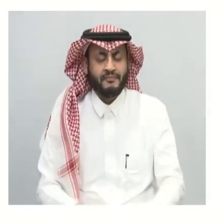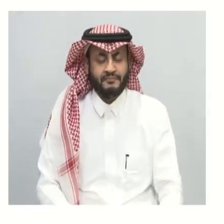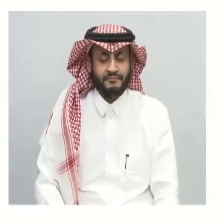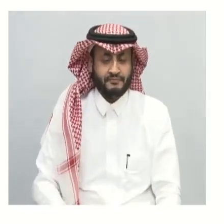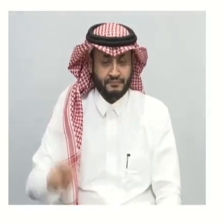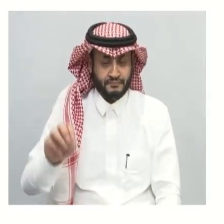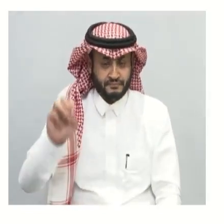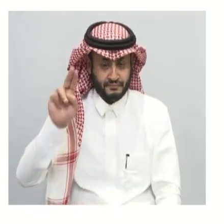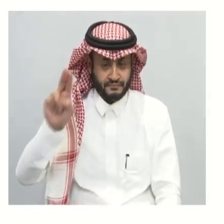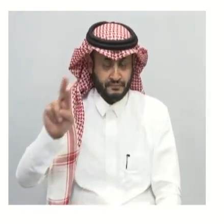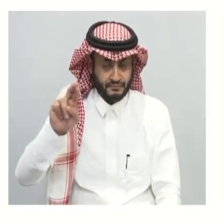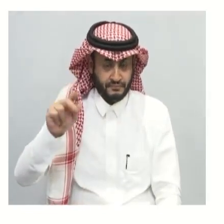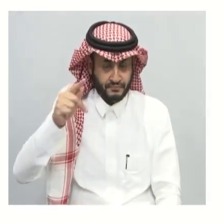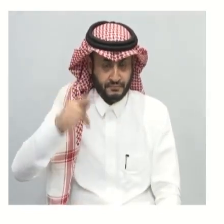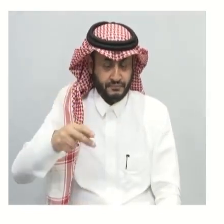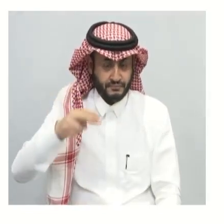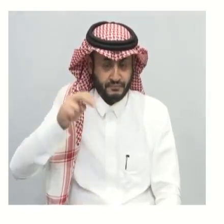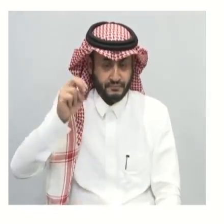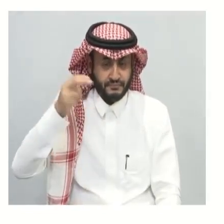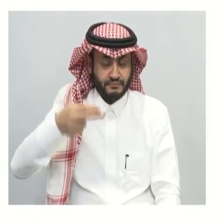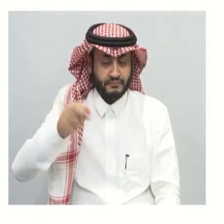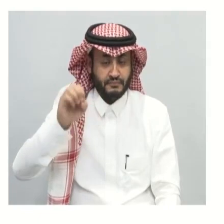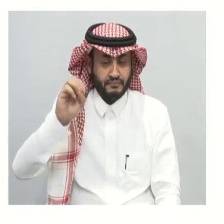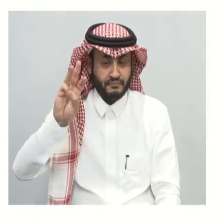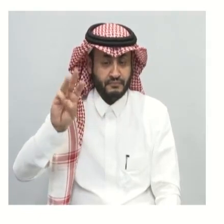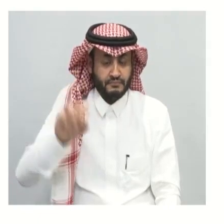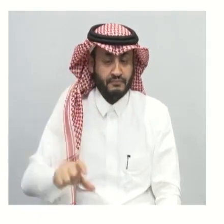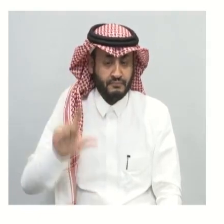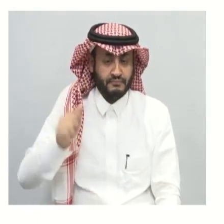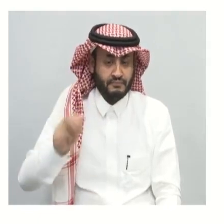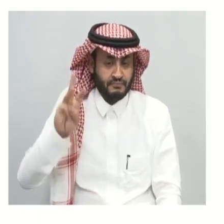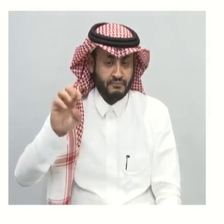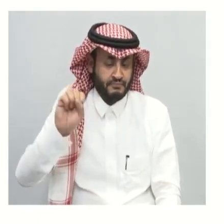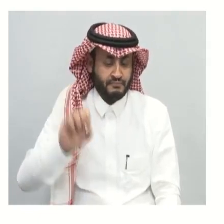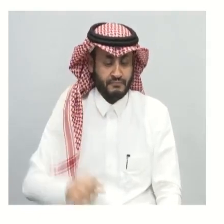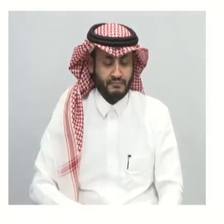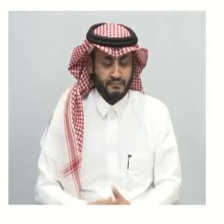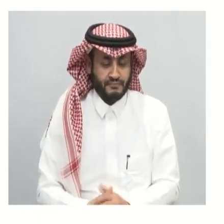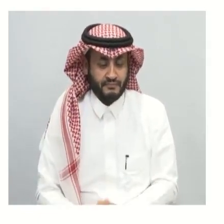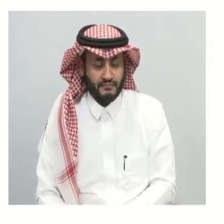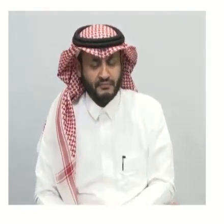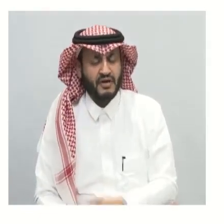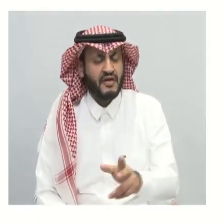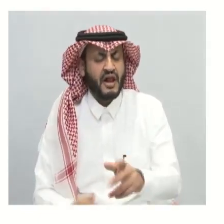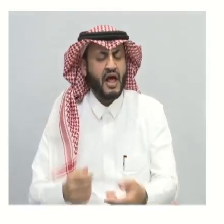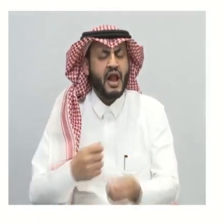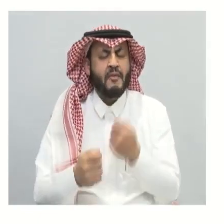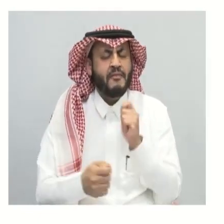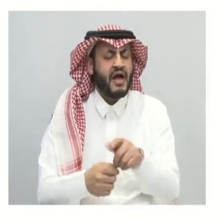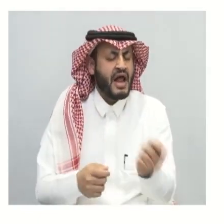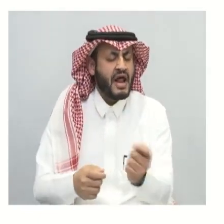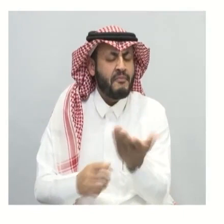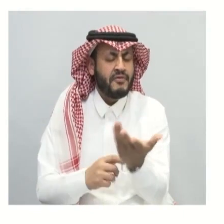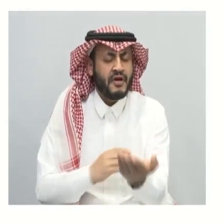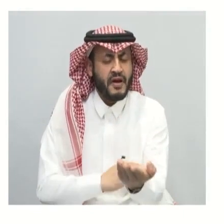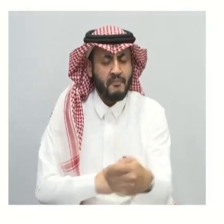law and how to write a complaint letter. How to complain about something while